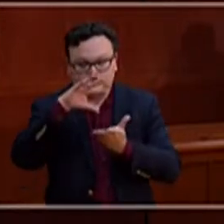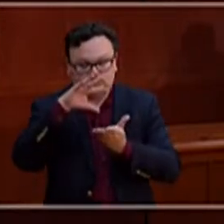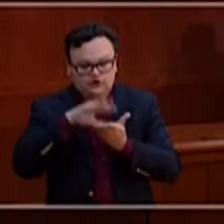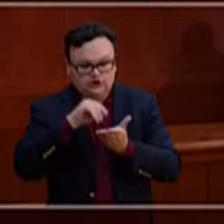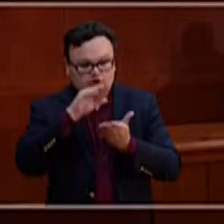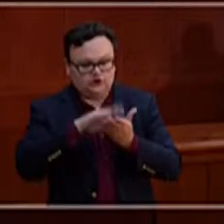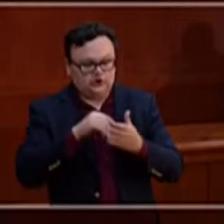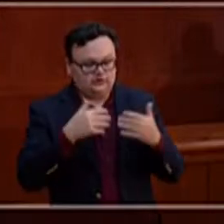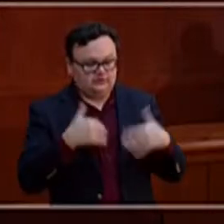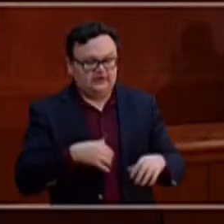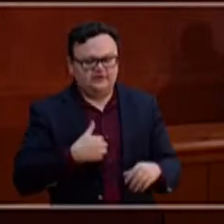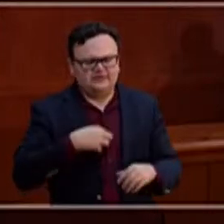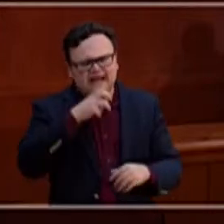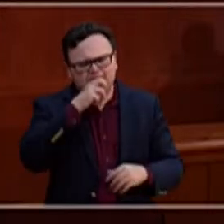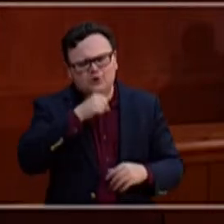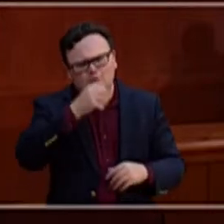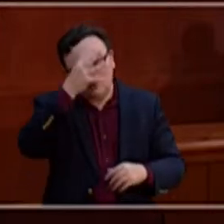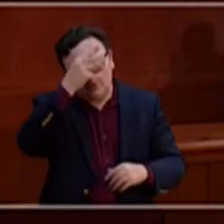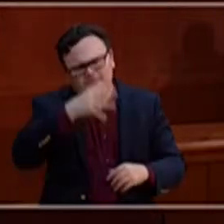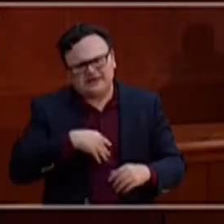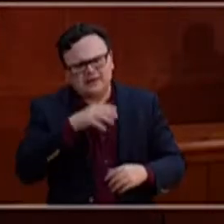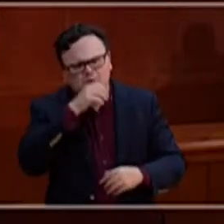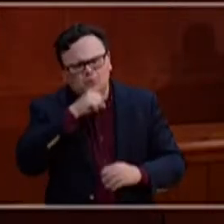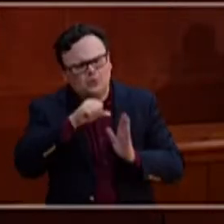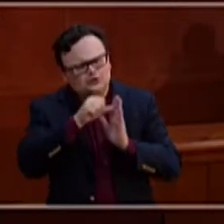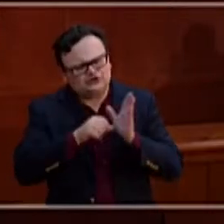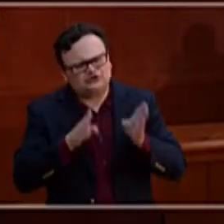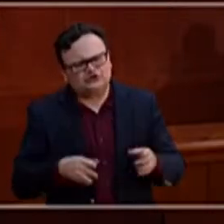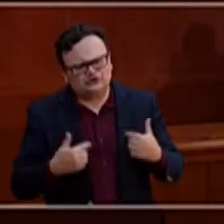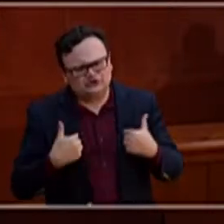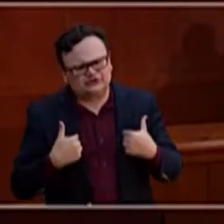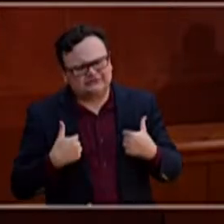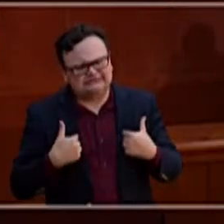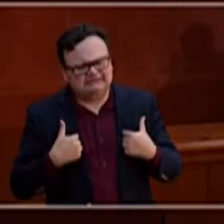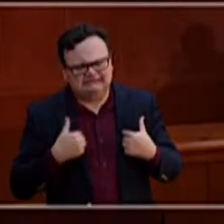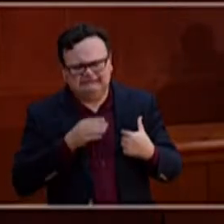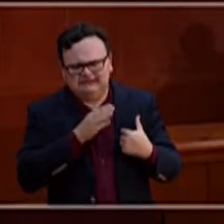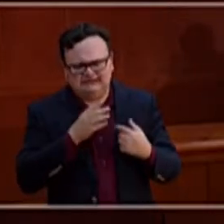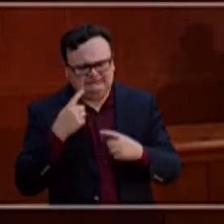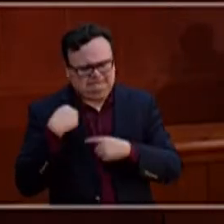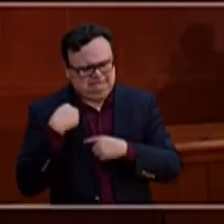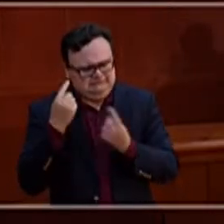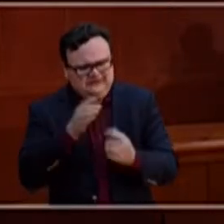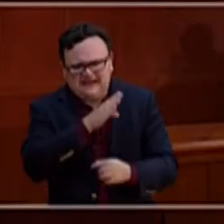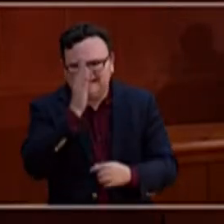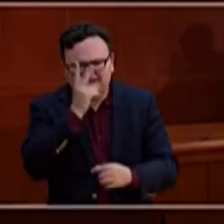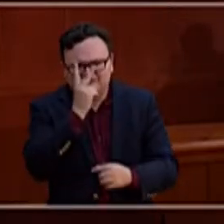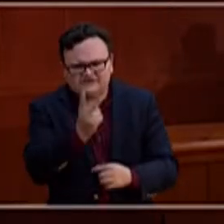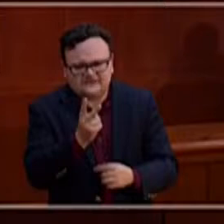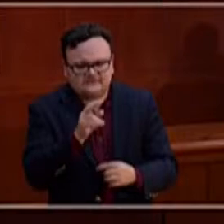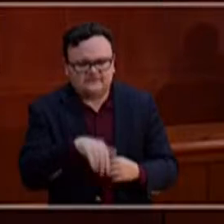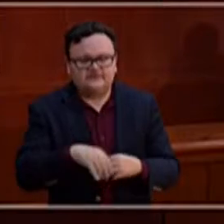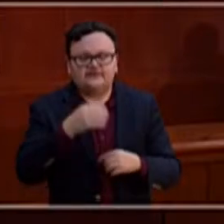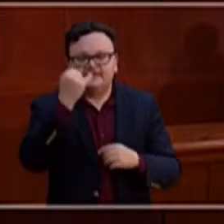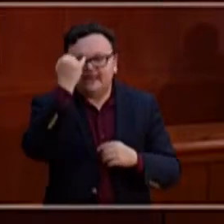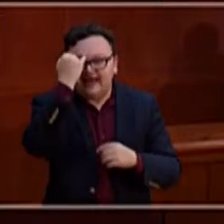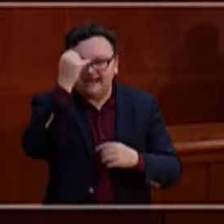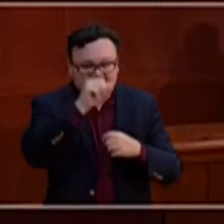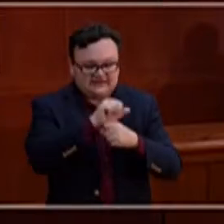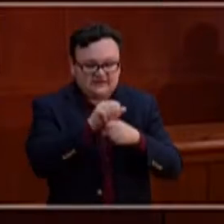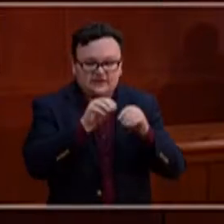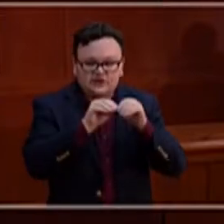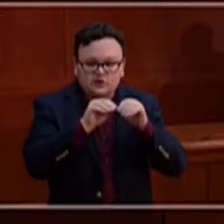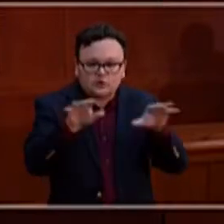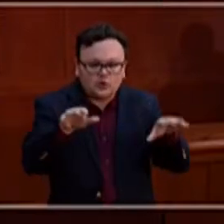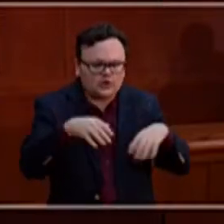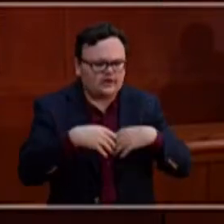me have never experienced before. The concept of a pandemic like this one, the